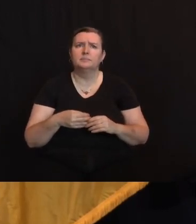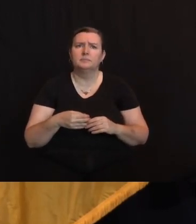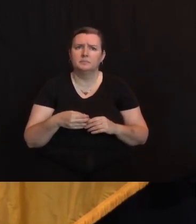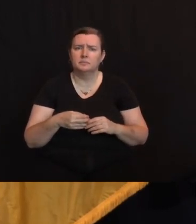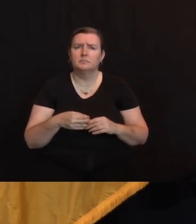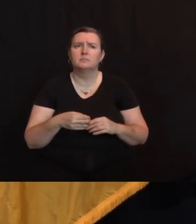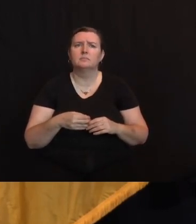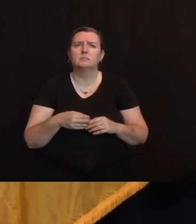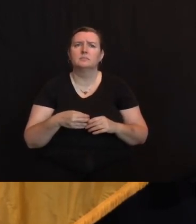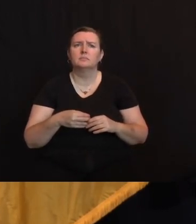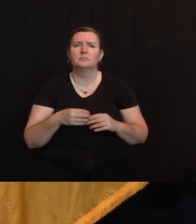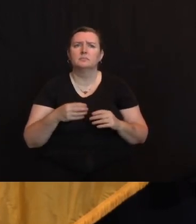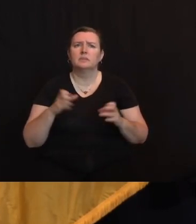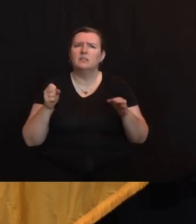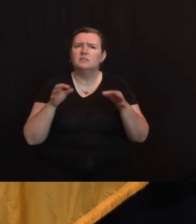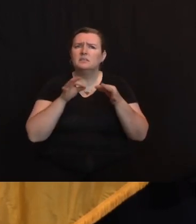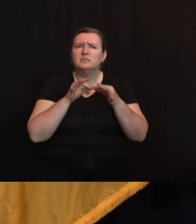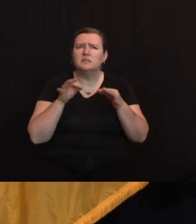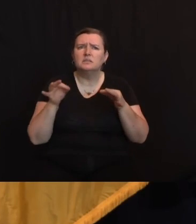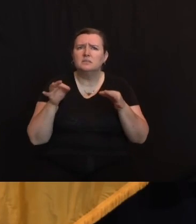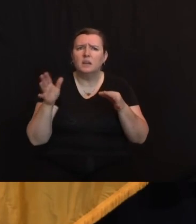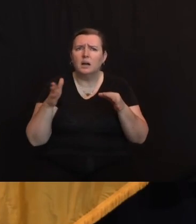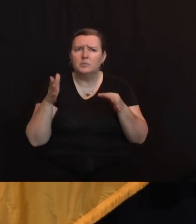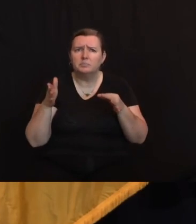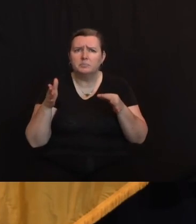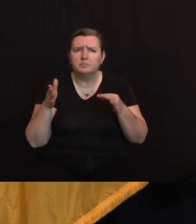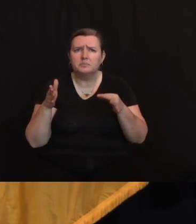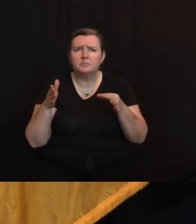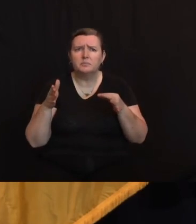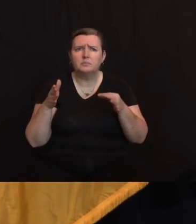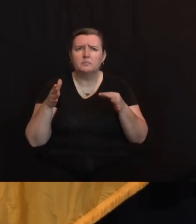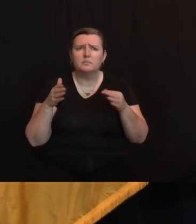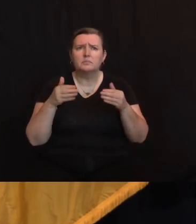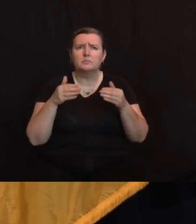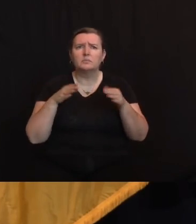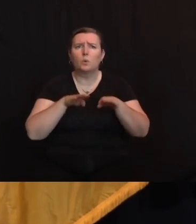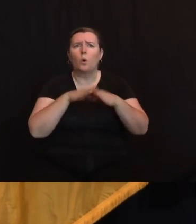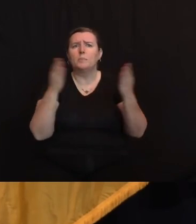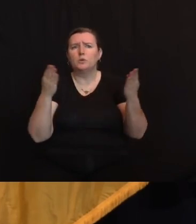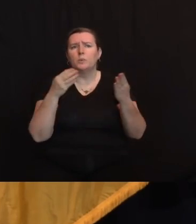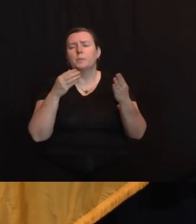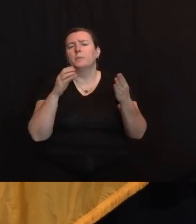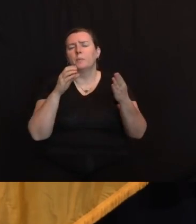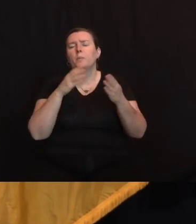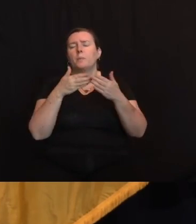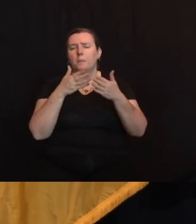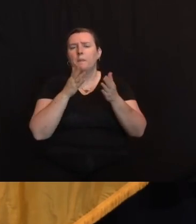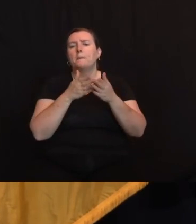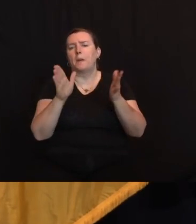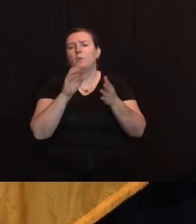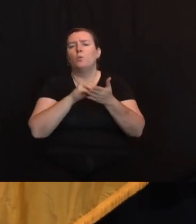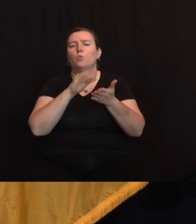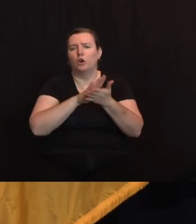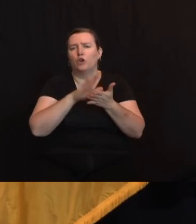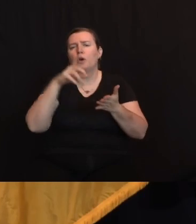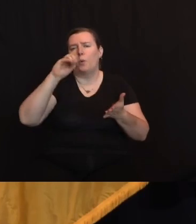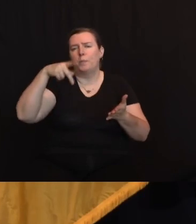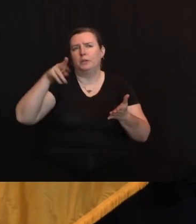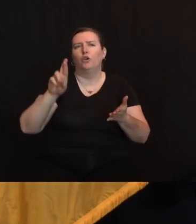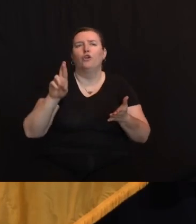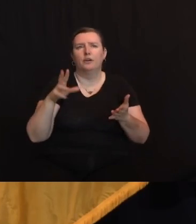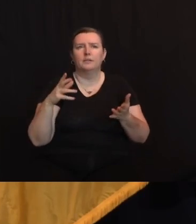Legislature rushed through the stopgap budget bill, which you signed. The public has no say in the $10 billion bonding bill, and your office